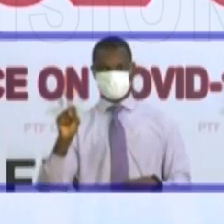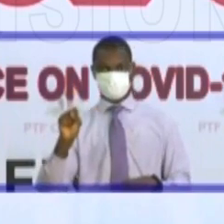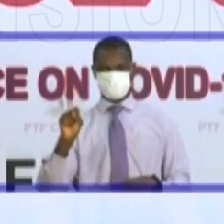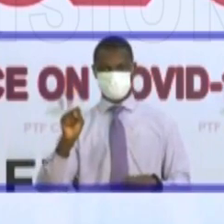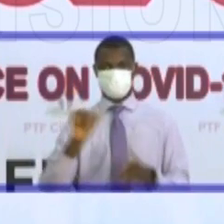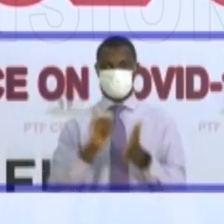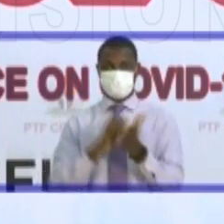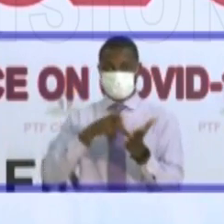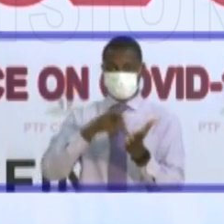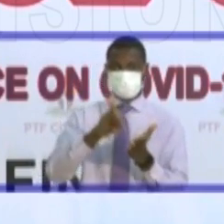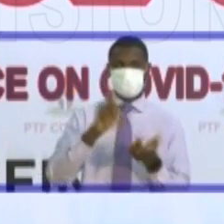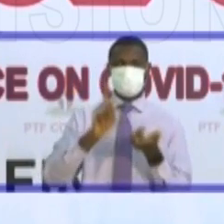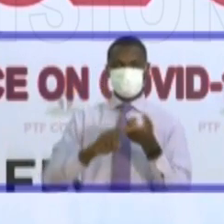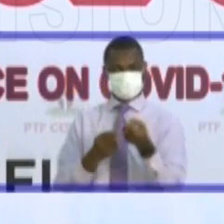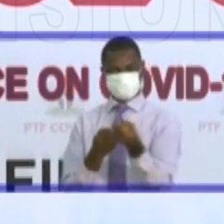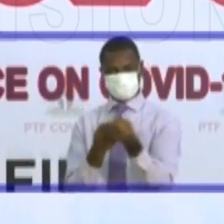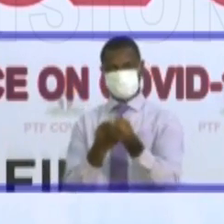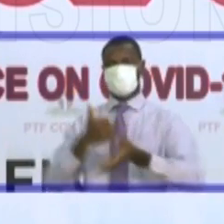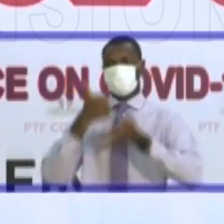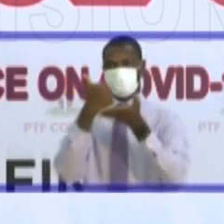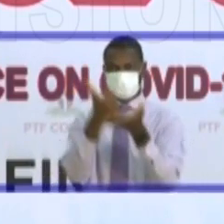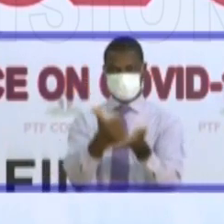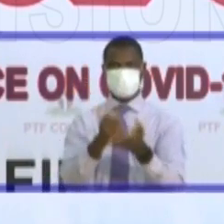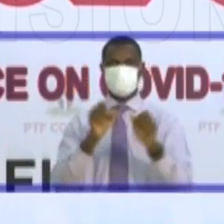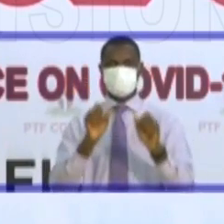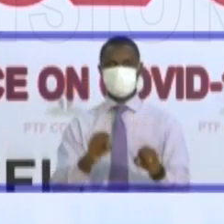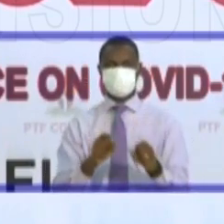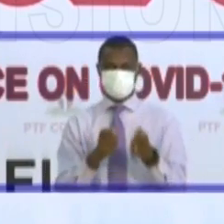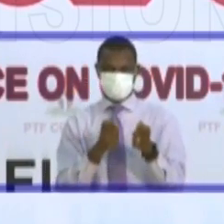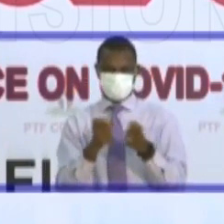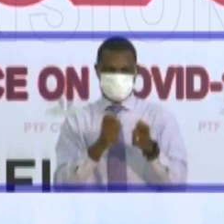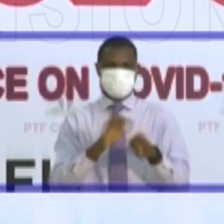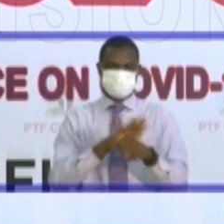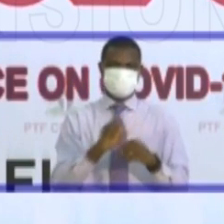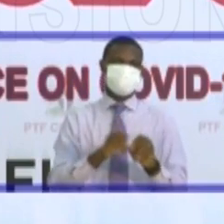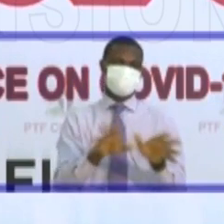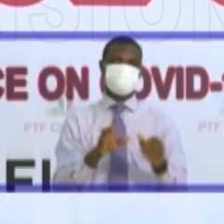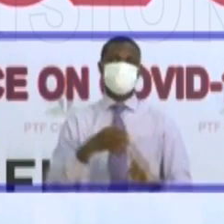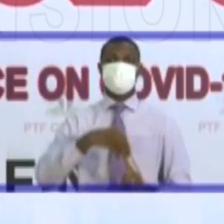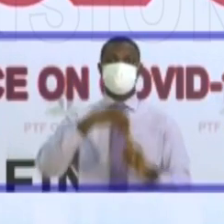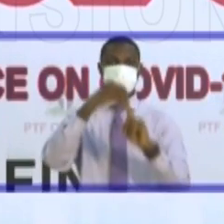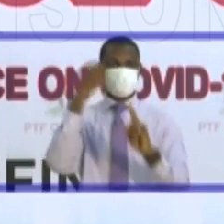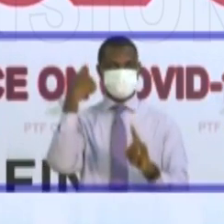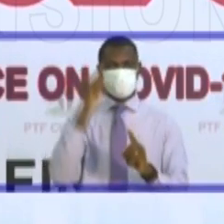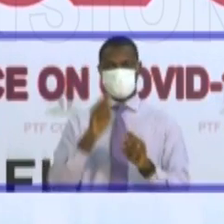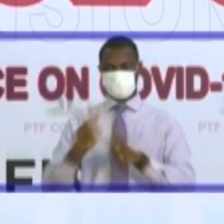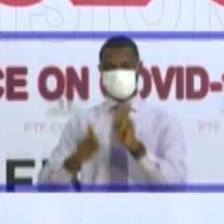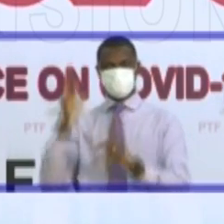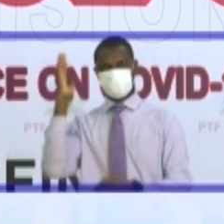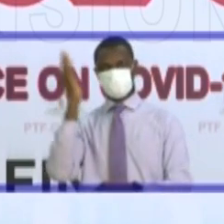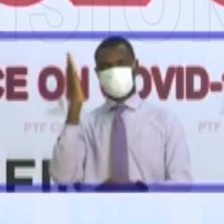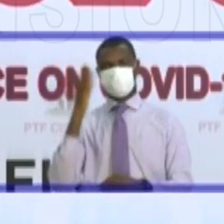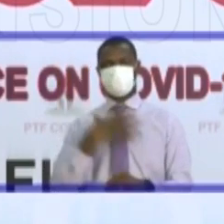the deleterious effect of the COVID-19 period on the lecturers and members of their